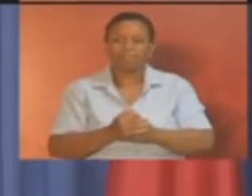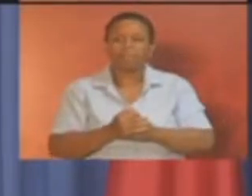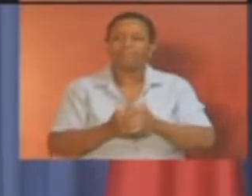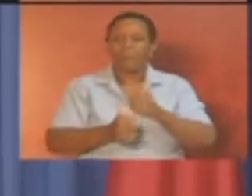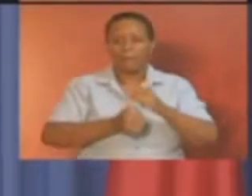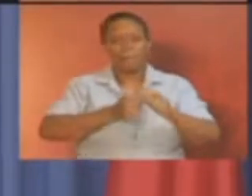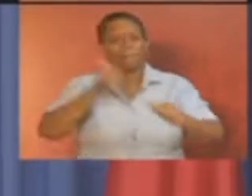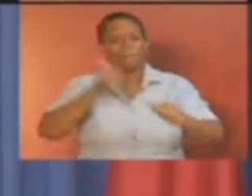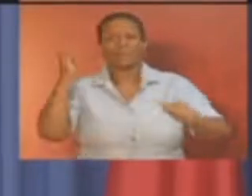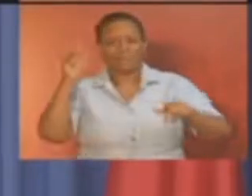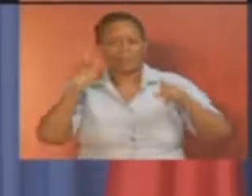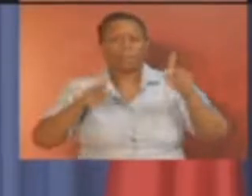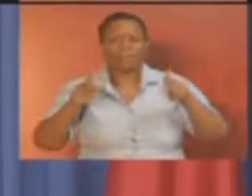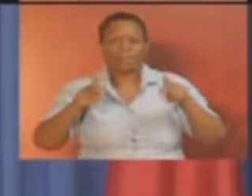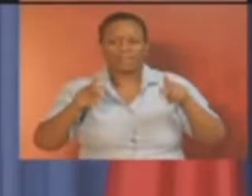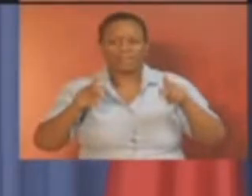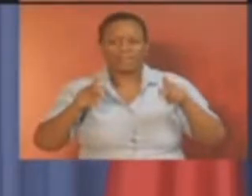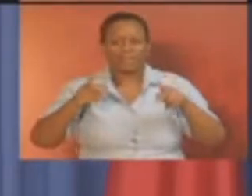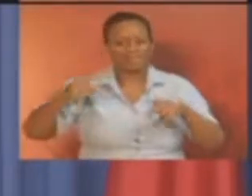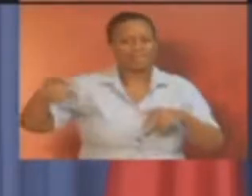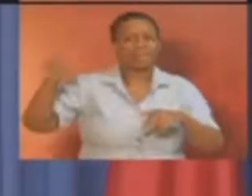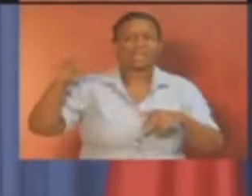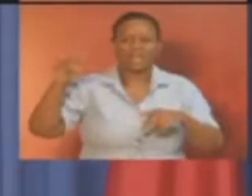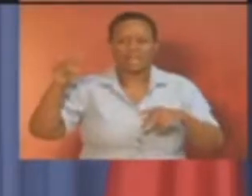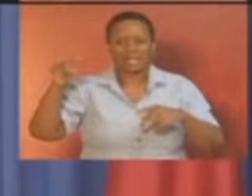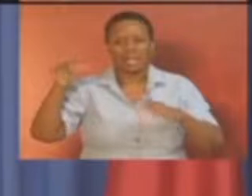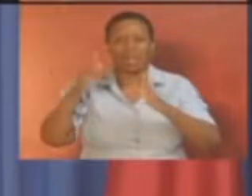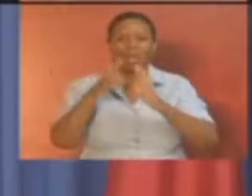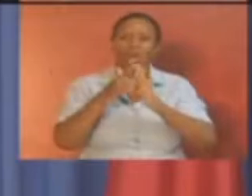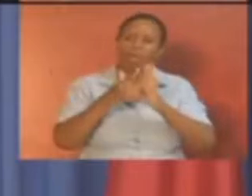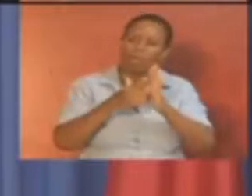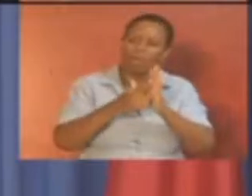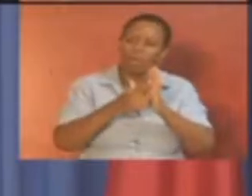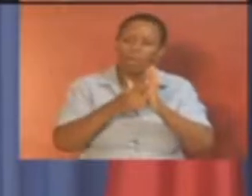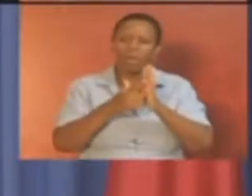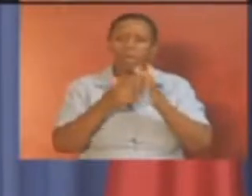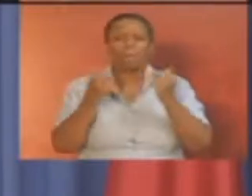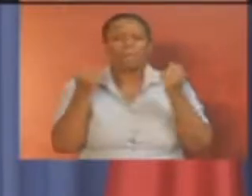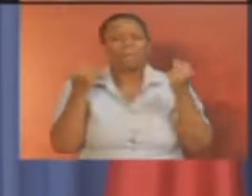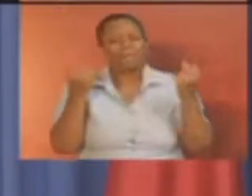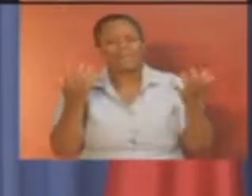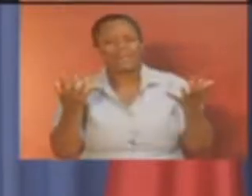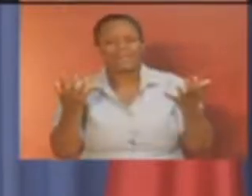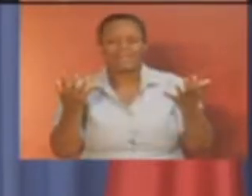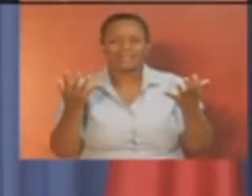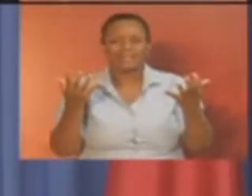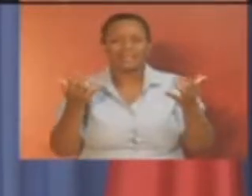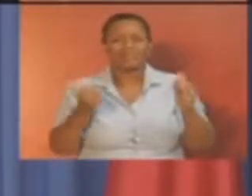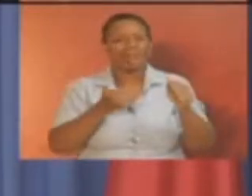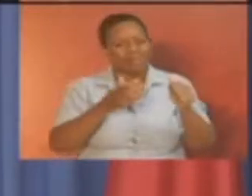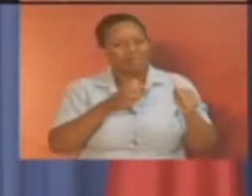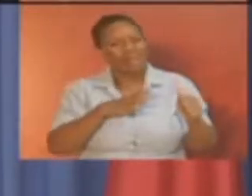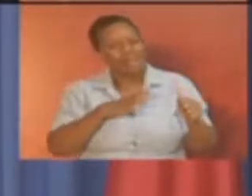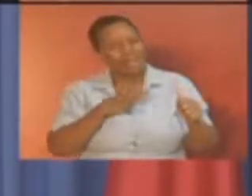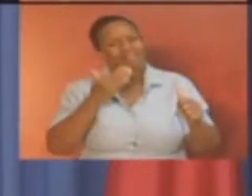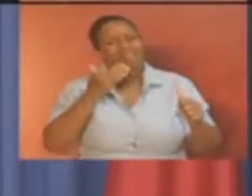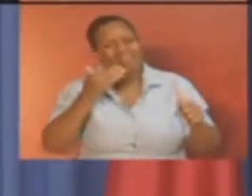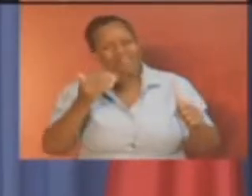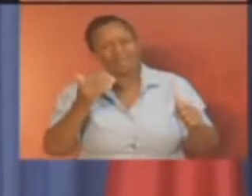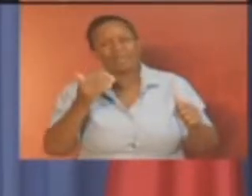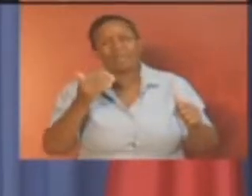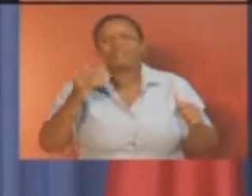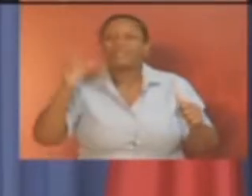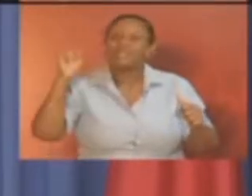are civic-minded and law-abiding, responsible persons. And we need to continue to collaborate to protect and support each